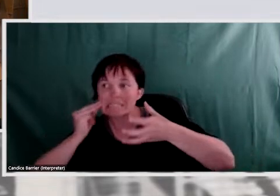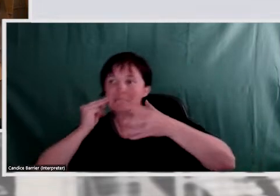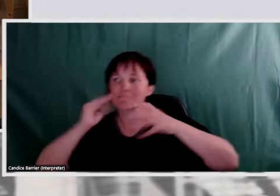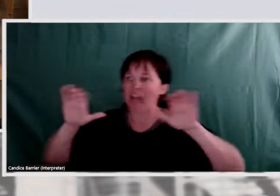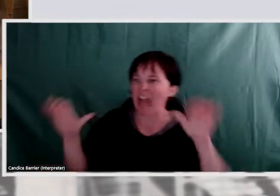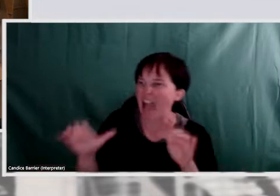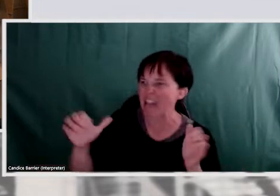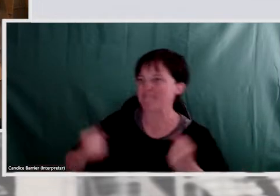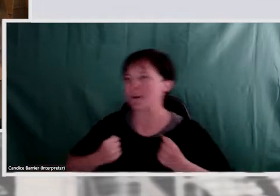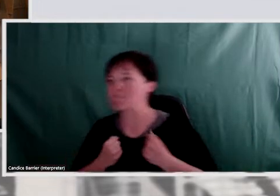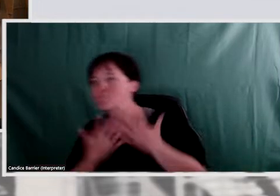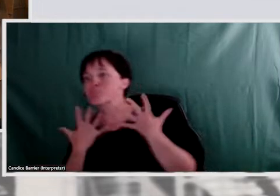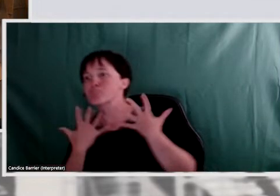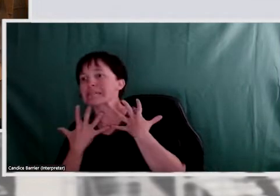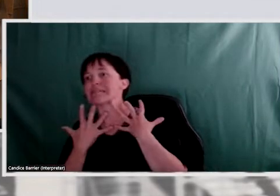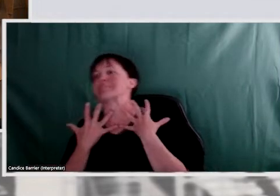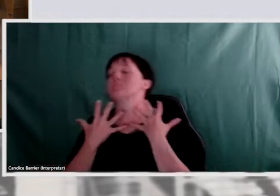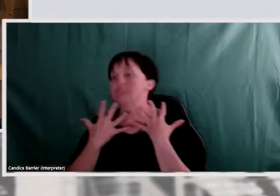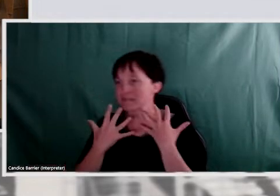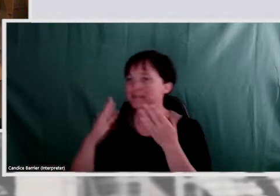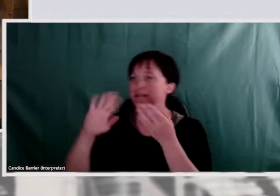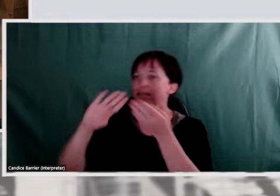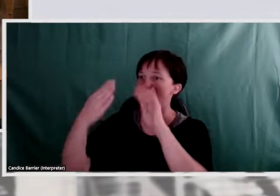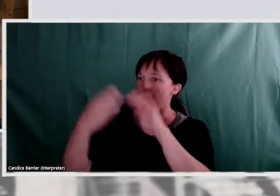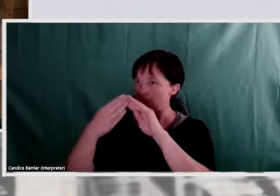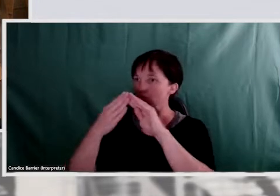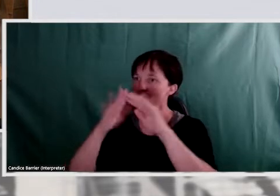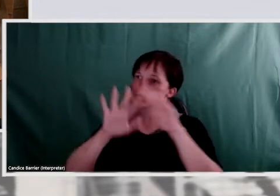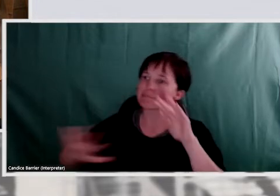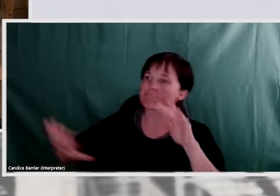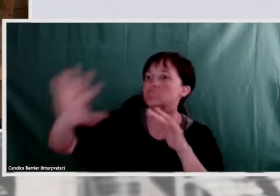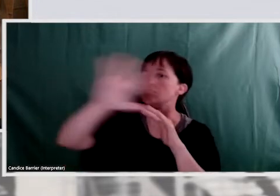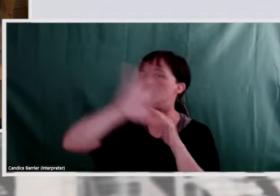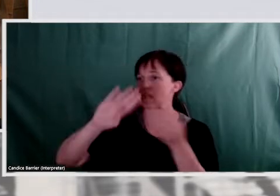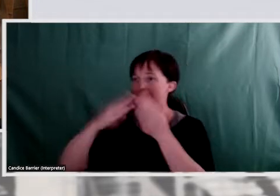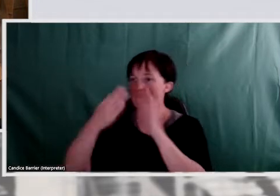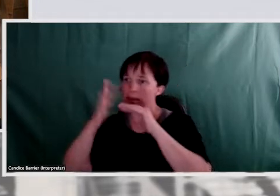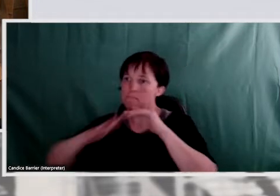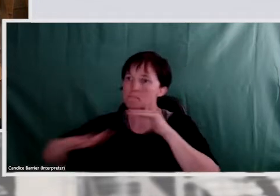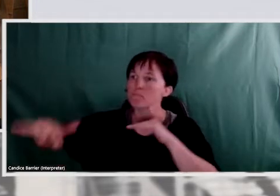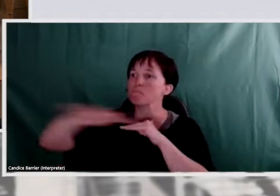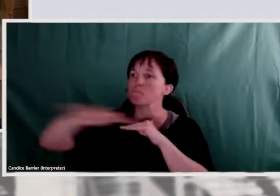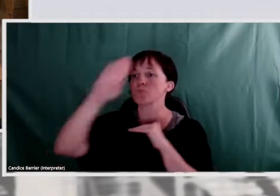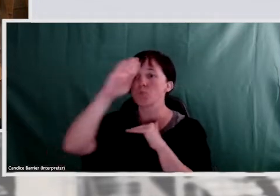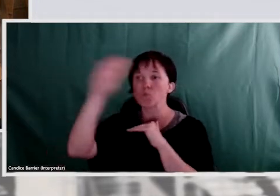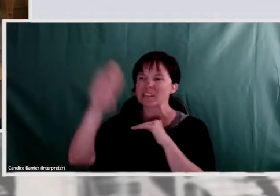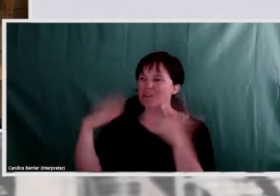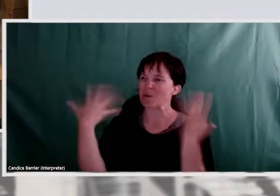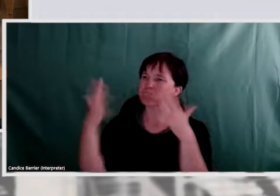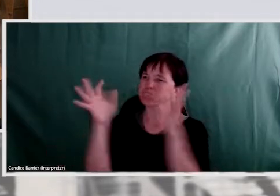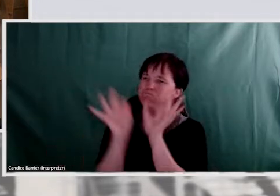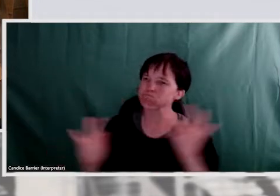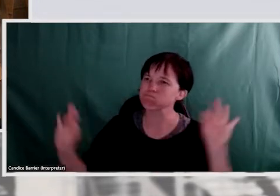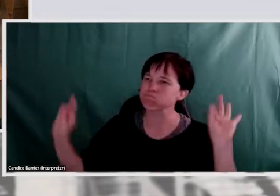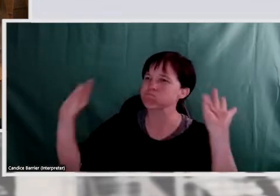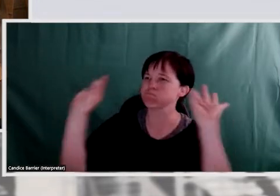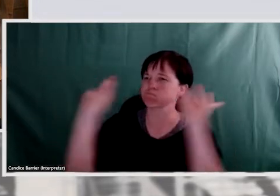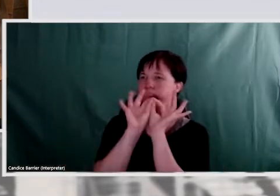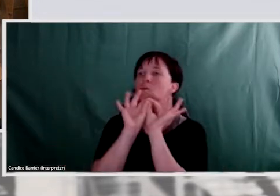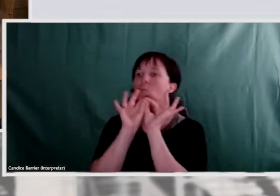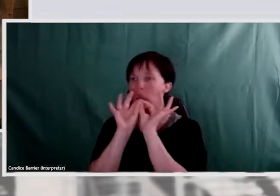vibrant, community within their neighborhoods. We know that it's super important that